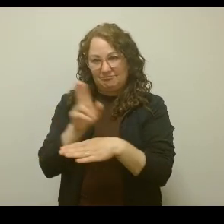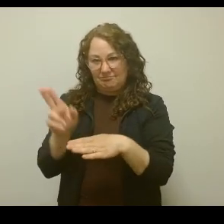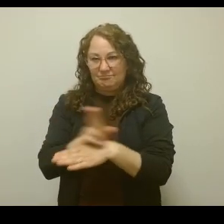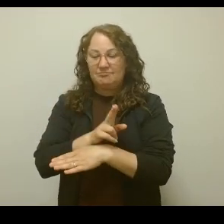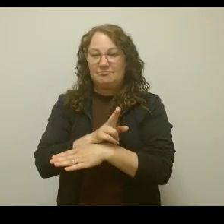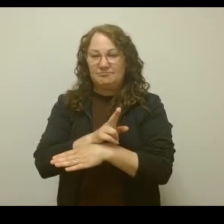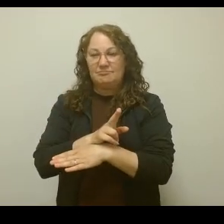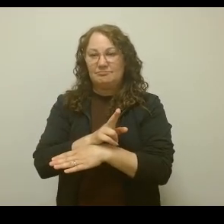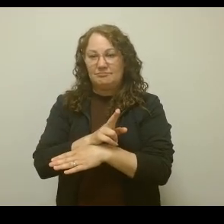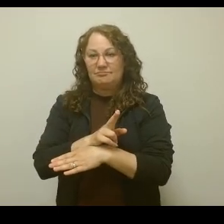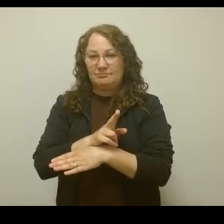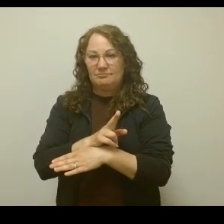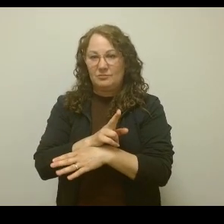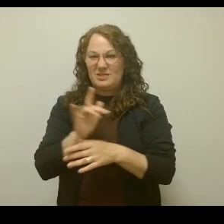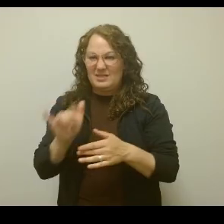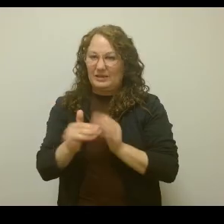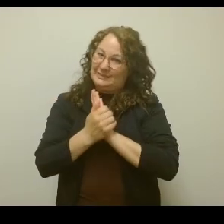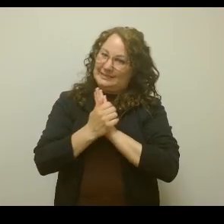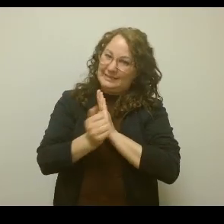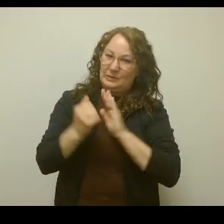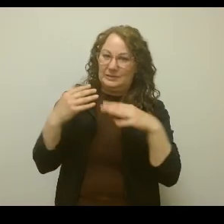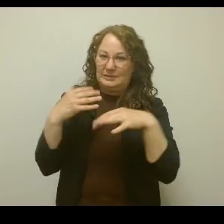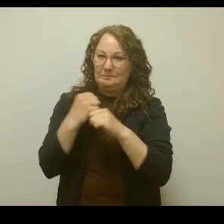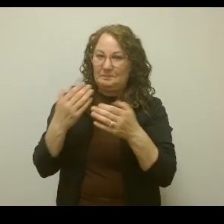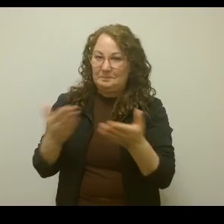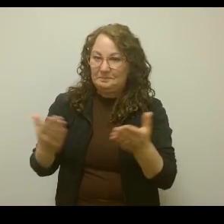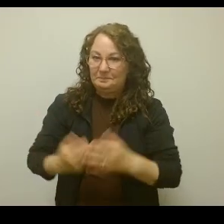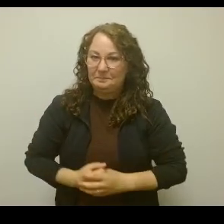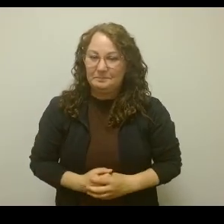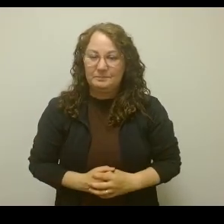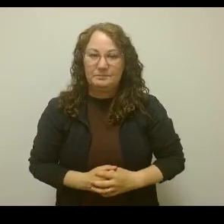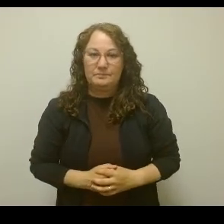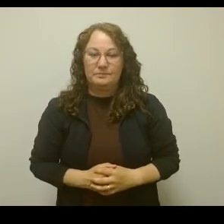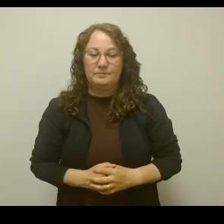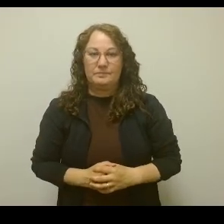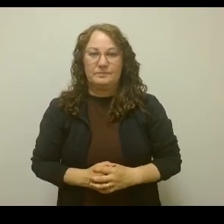this ability to summarize.